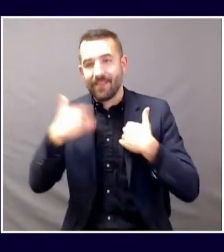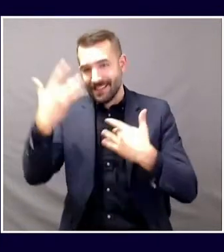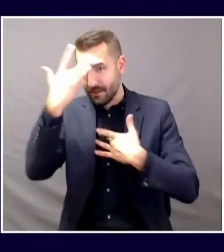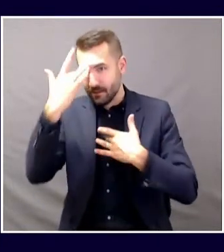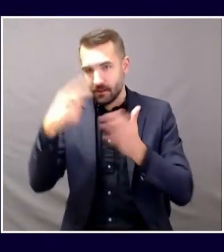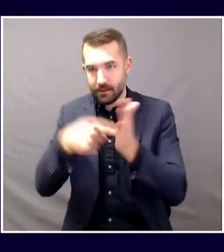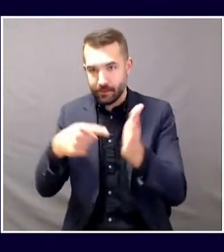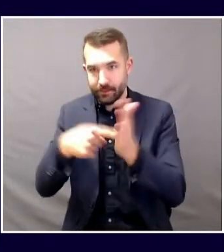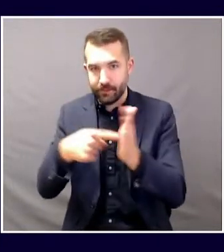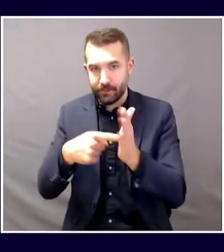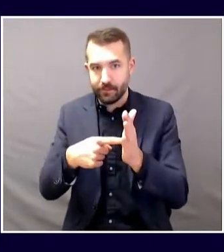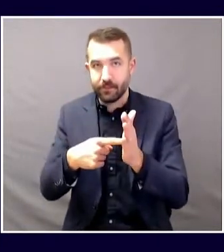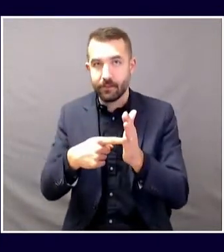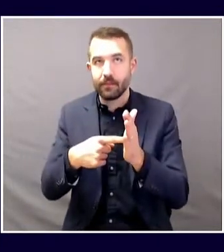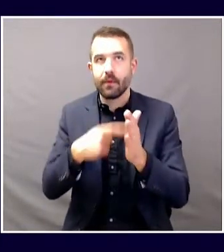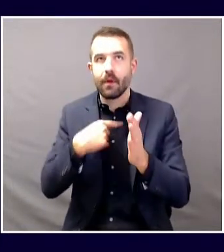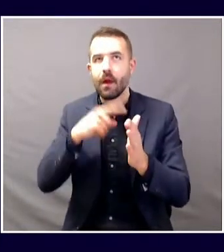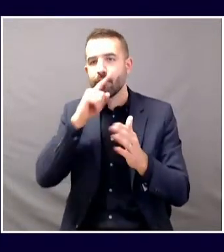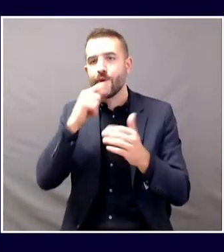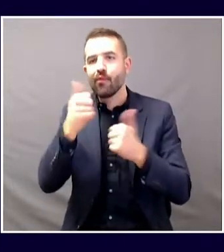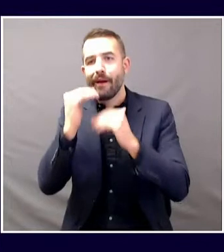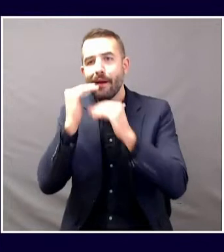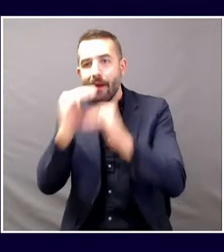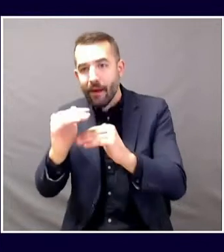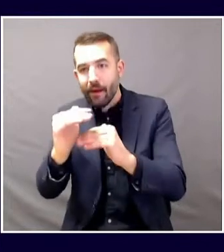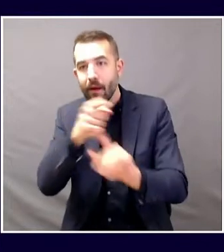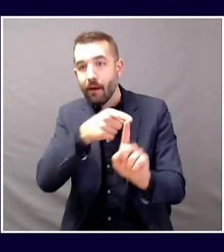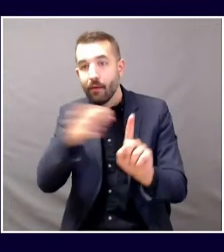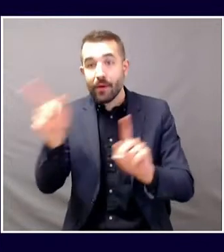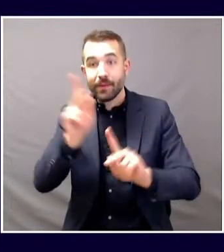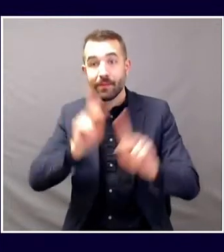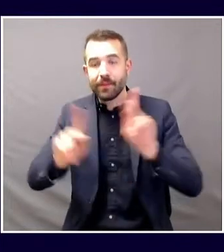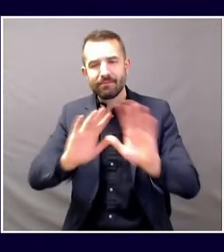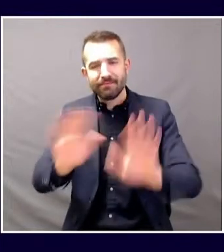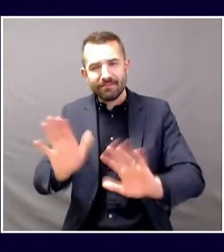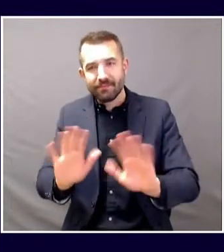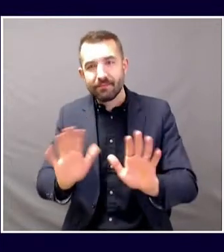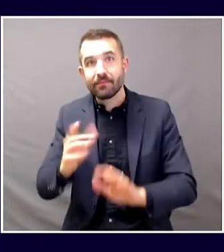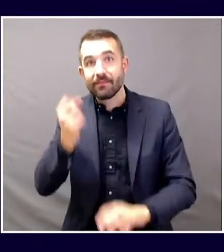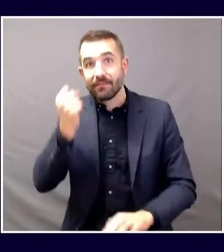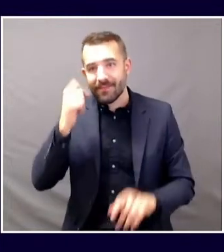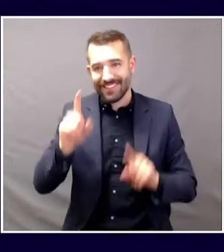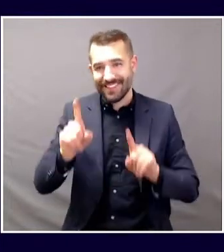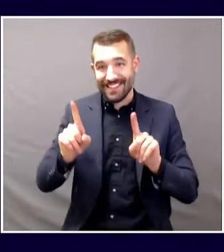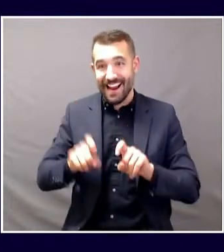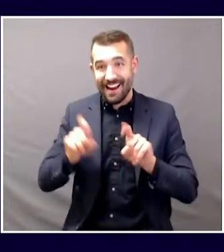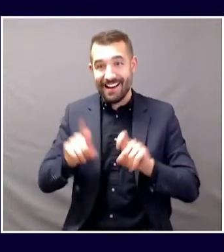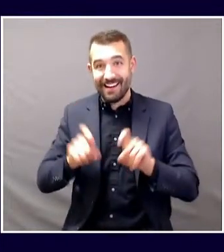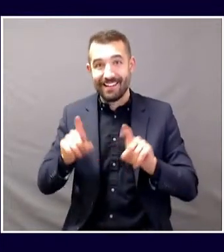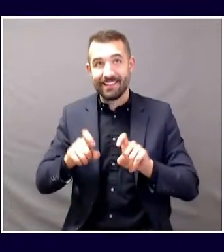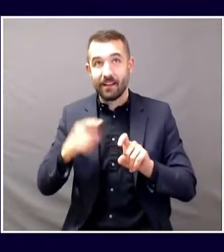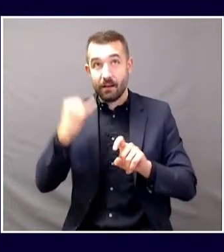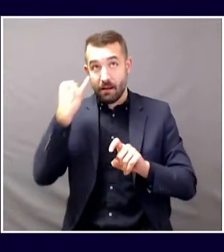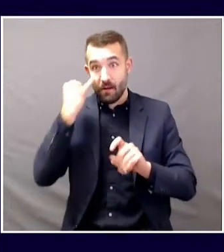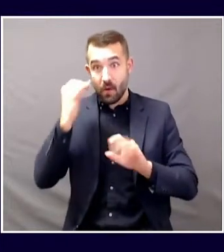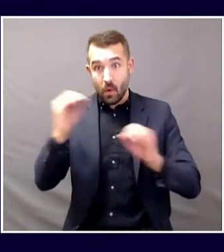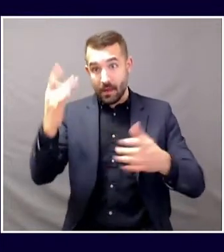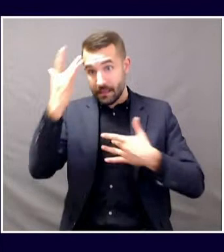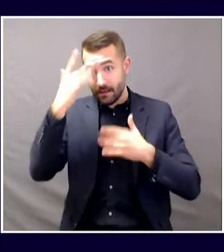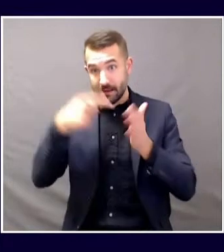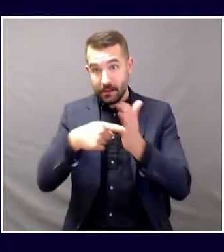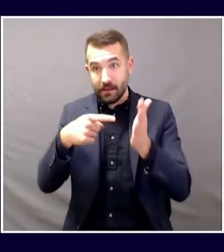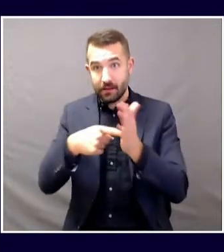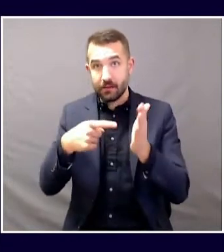to be restrictive, but that the test doesn't perform as well in people who don't have symptoms. It can lead to